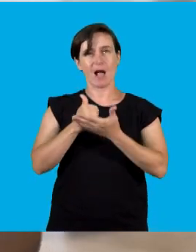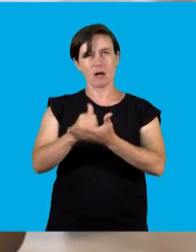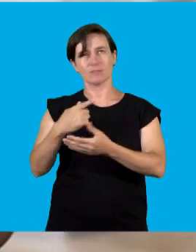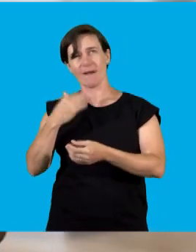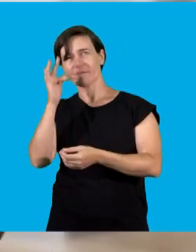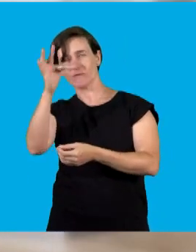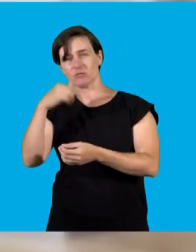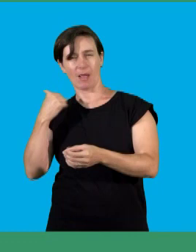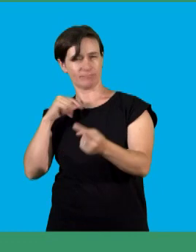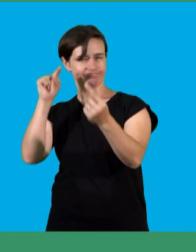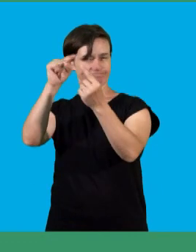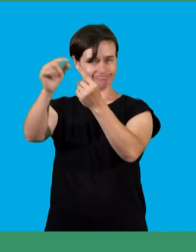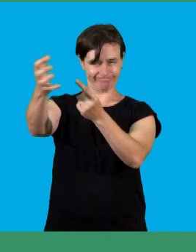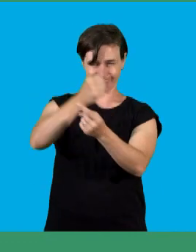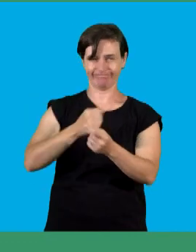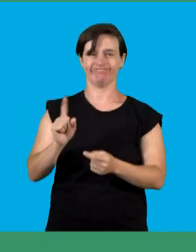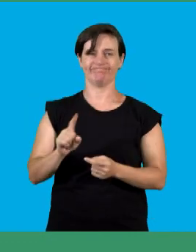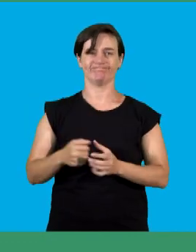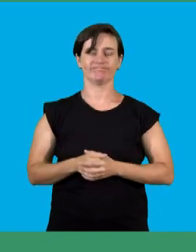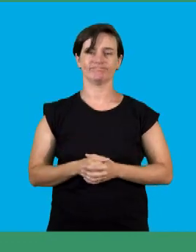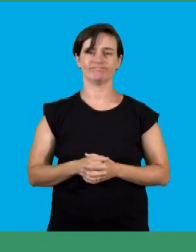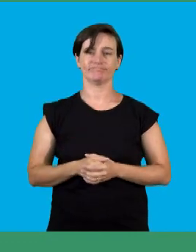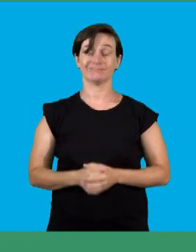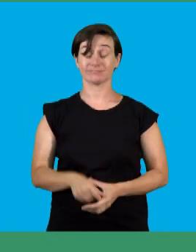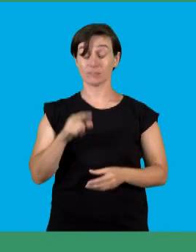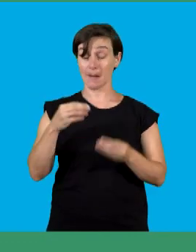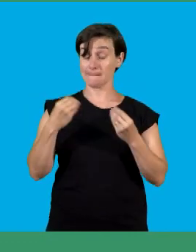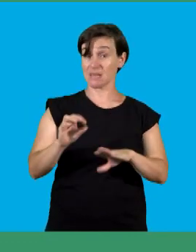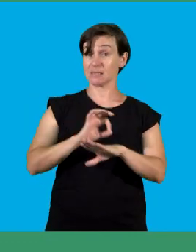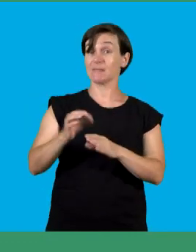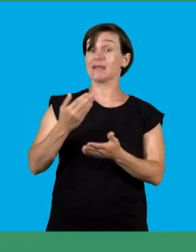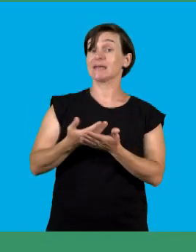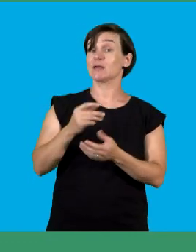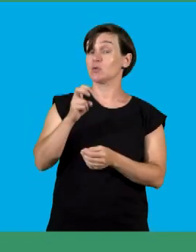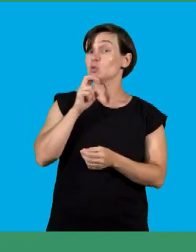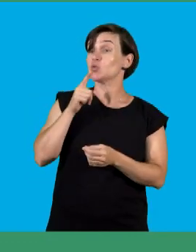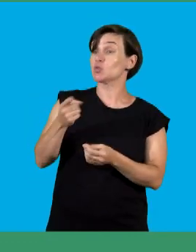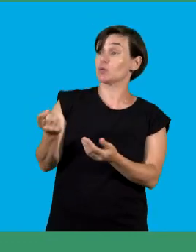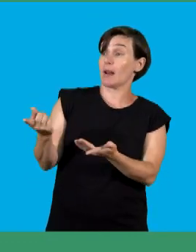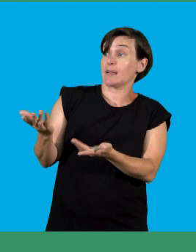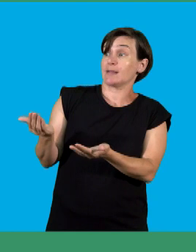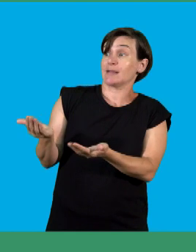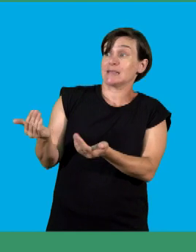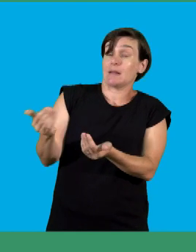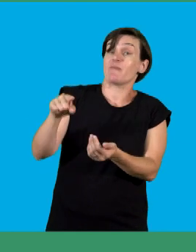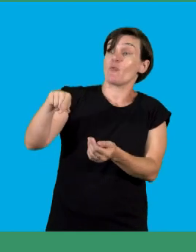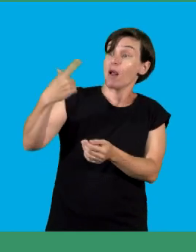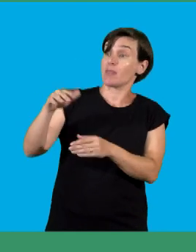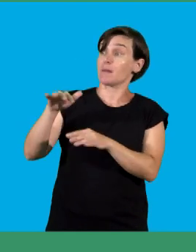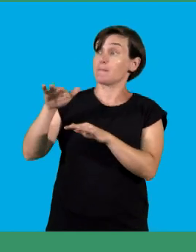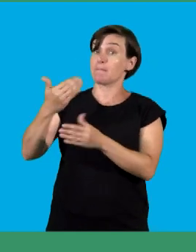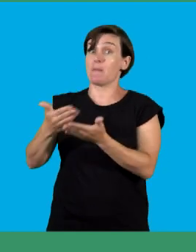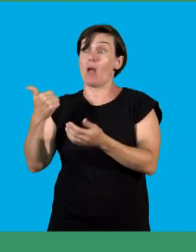the goals and objectives. A business plan can be used to attract investors and